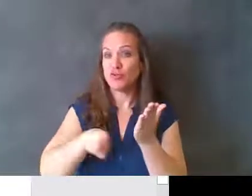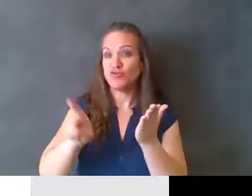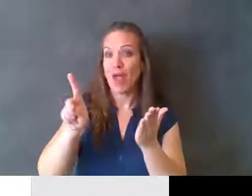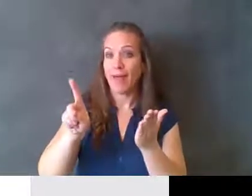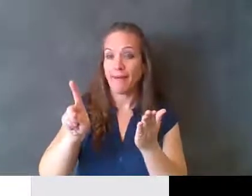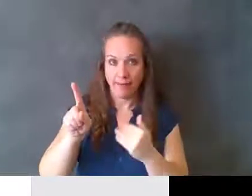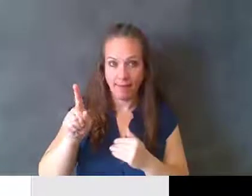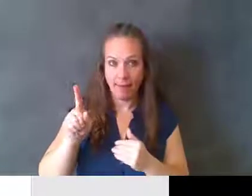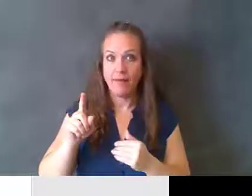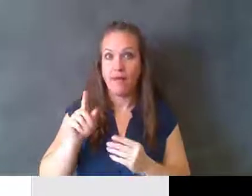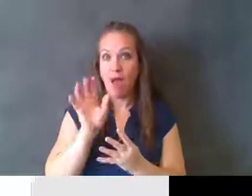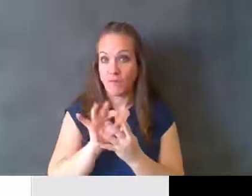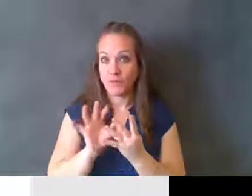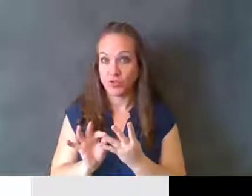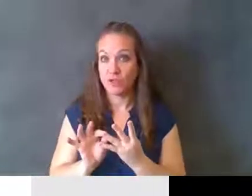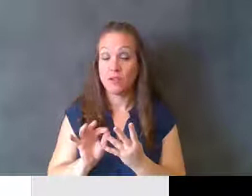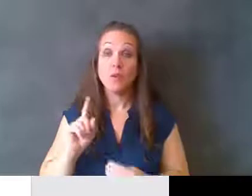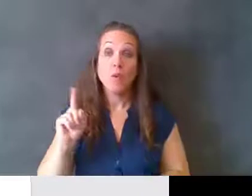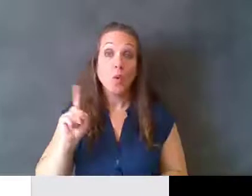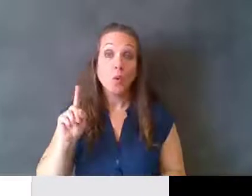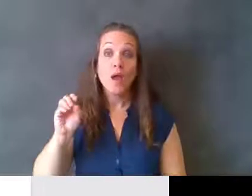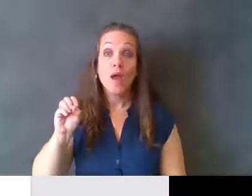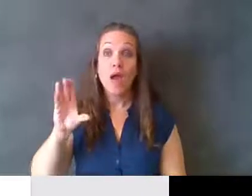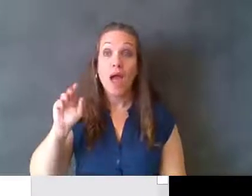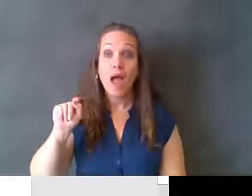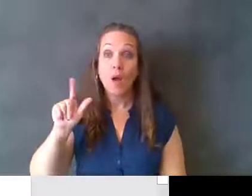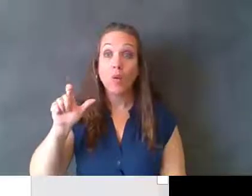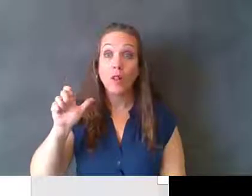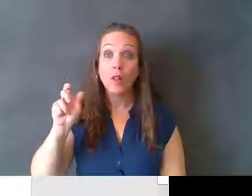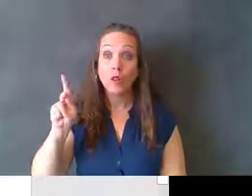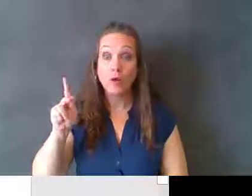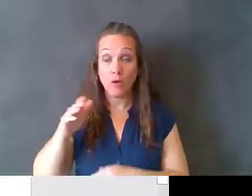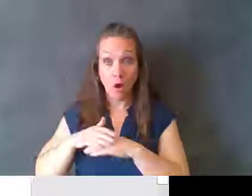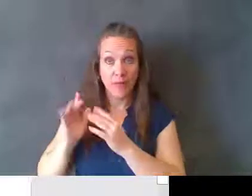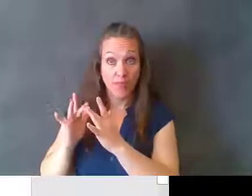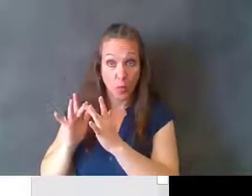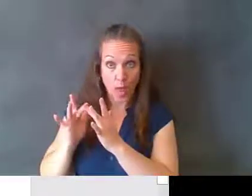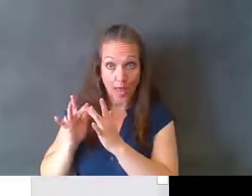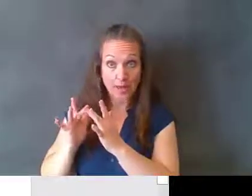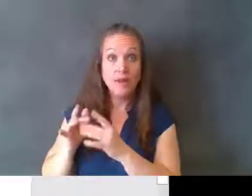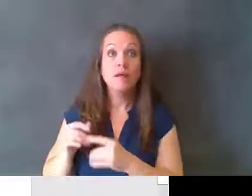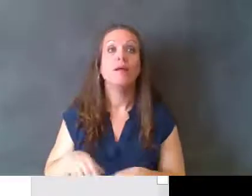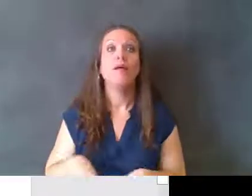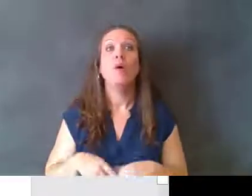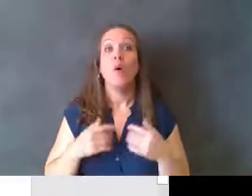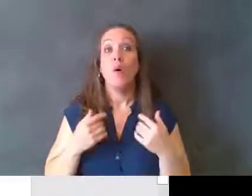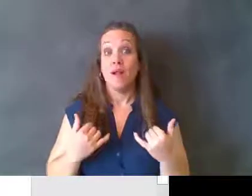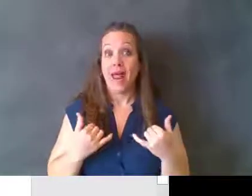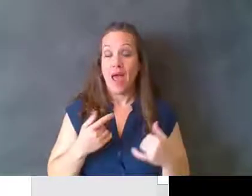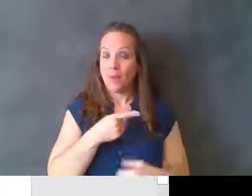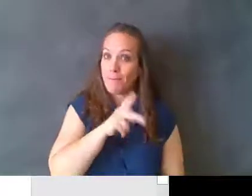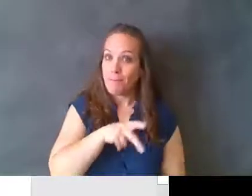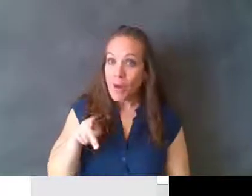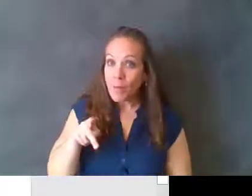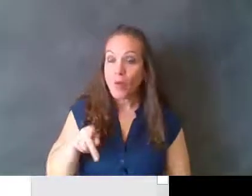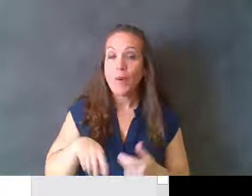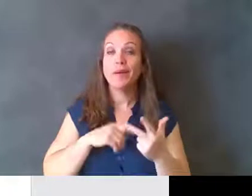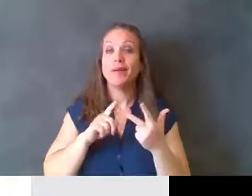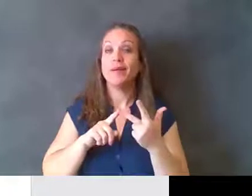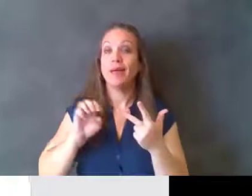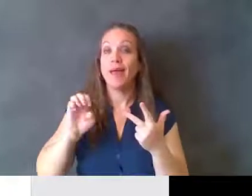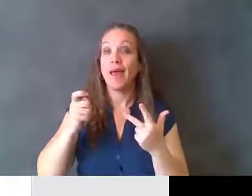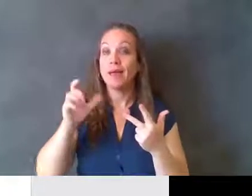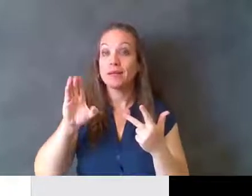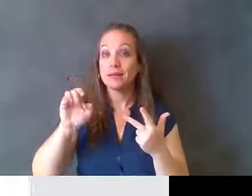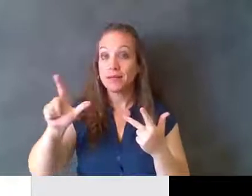it's available in Outlook on the web, Word like we're using today, PowerPoint, and Excel. And there's a